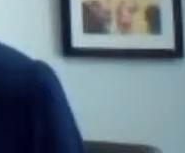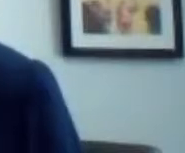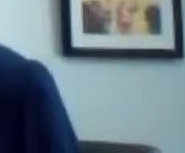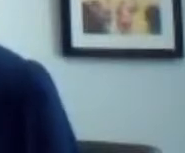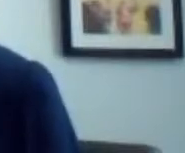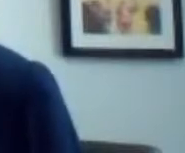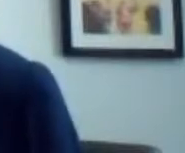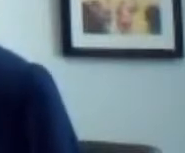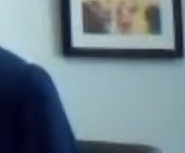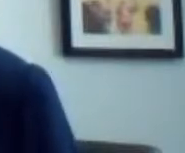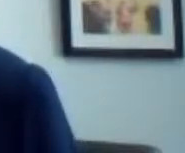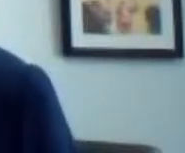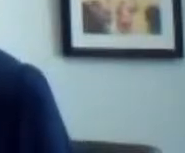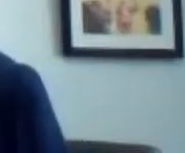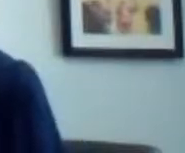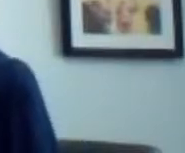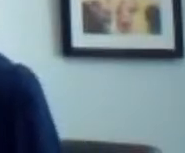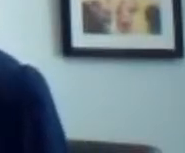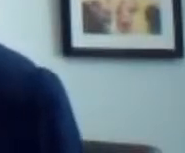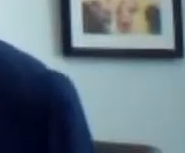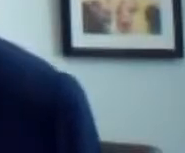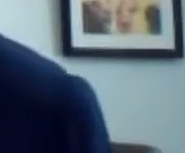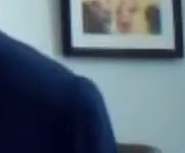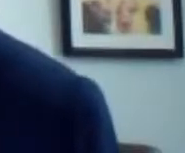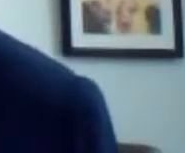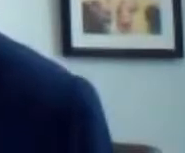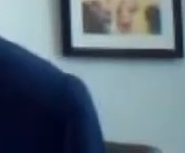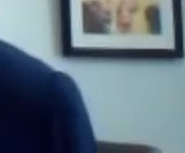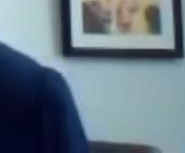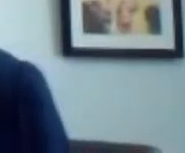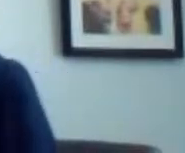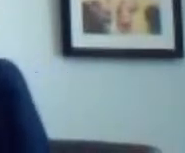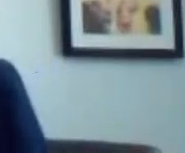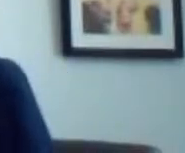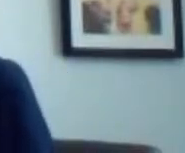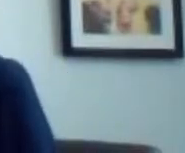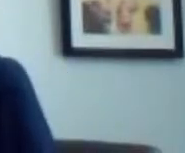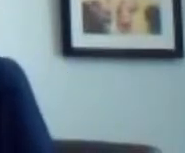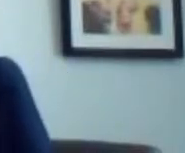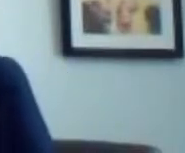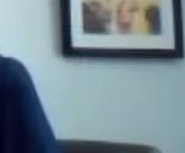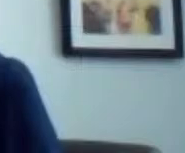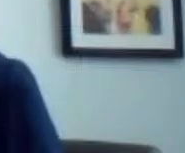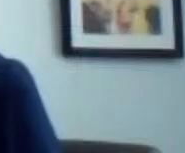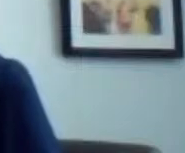actually Mrs. Nogueira, and she is going to talk.